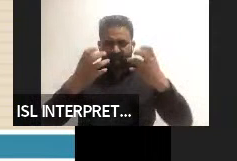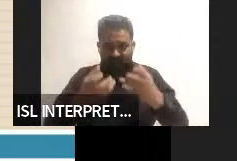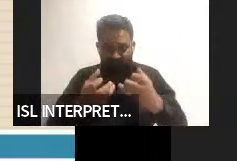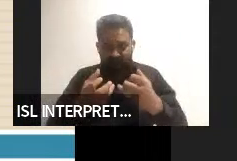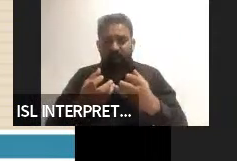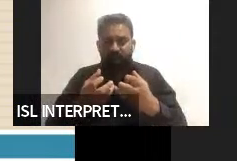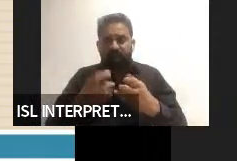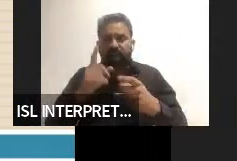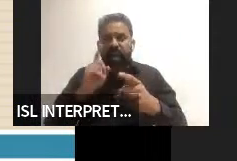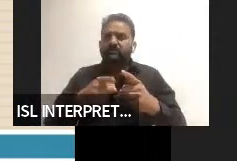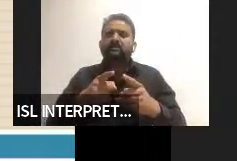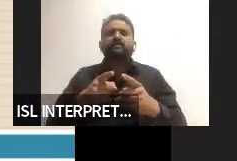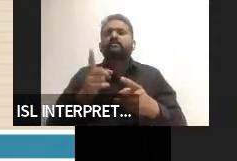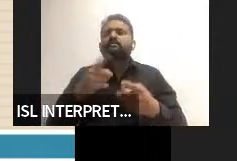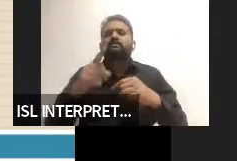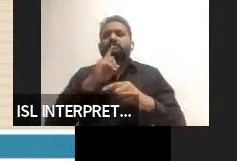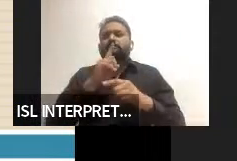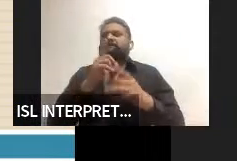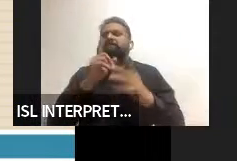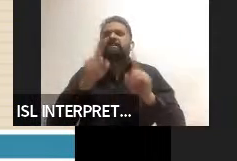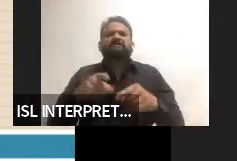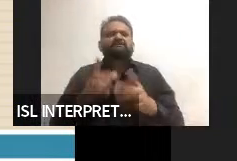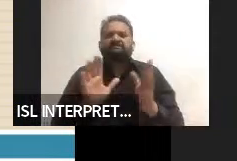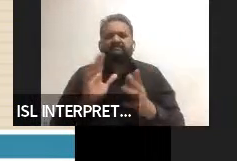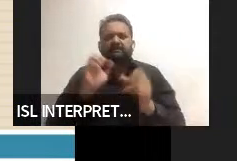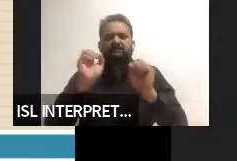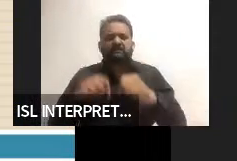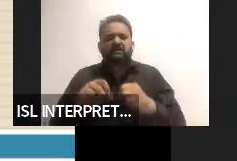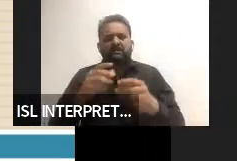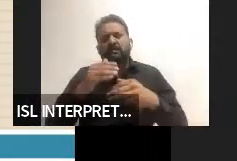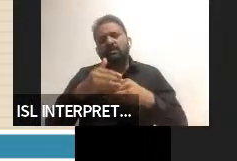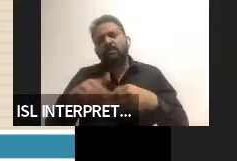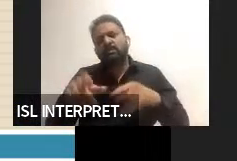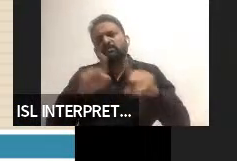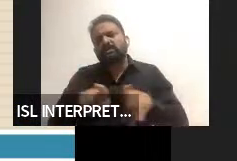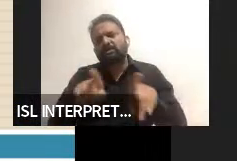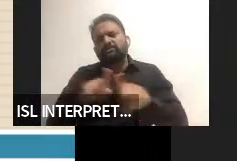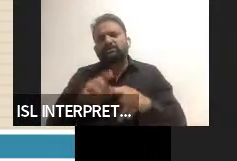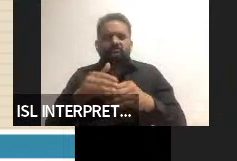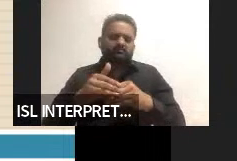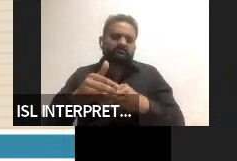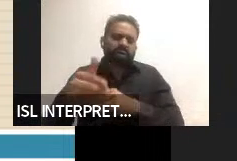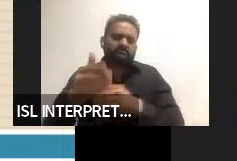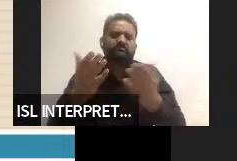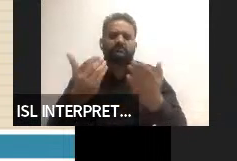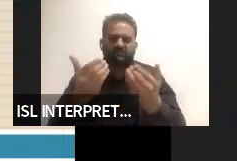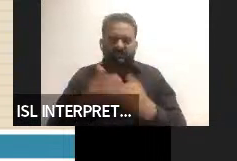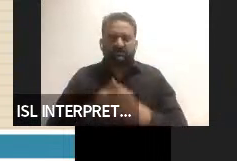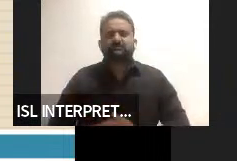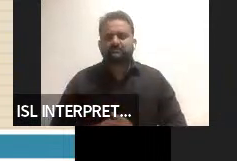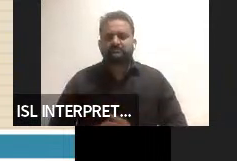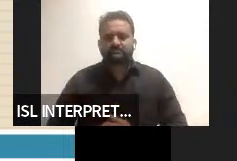But generally, it is not required. You can do the same way you want to write. You can do that.